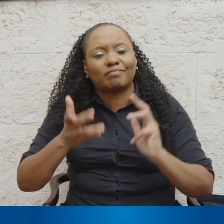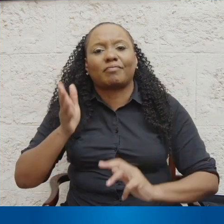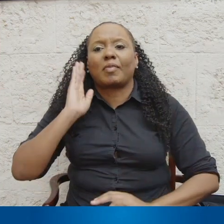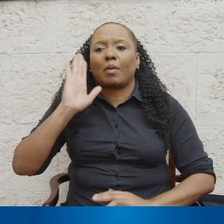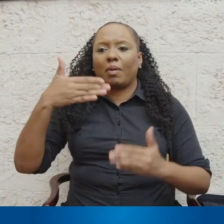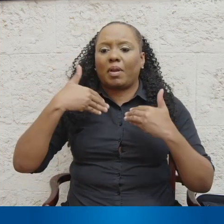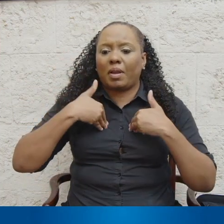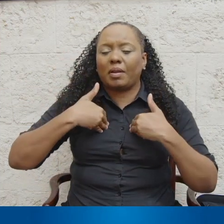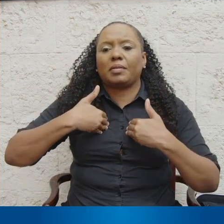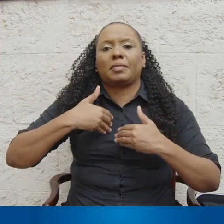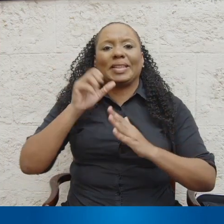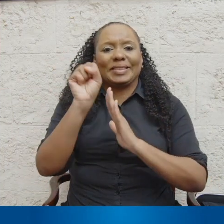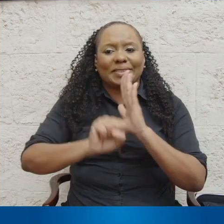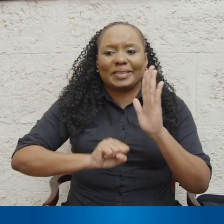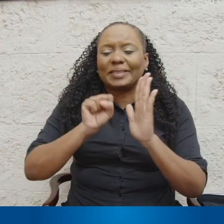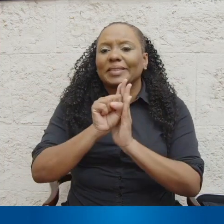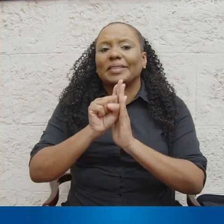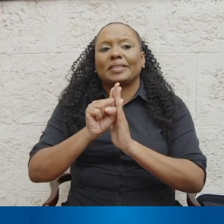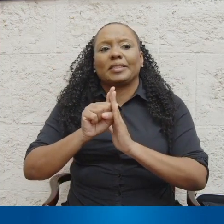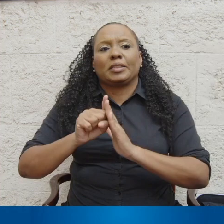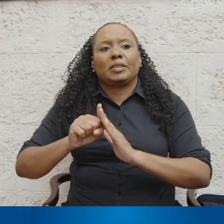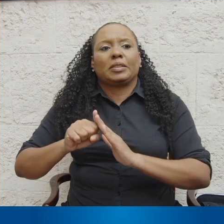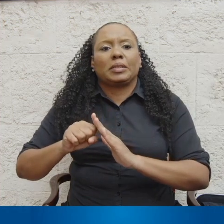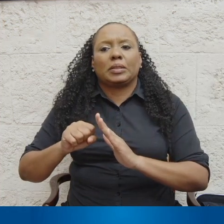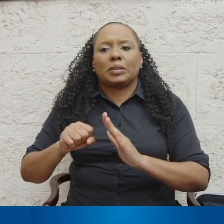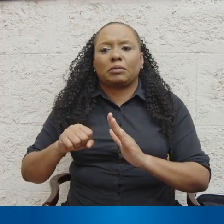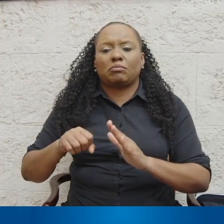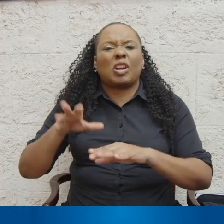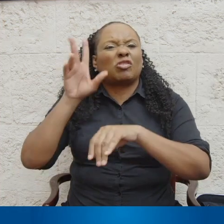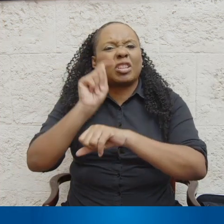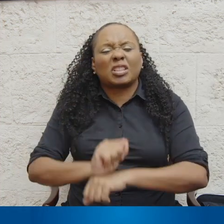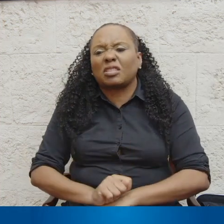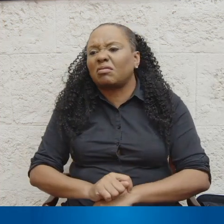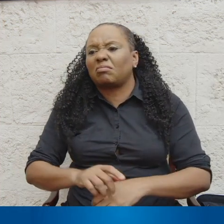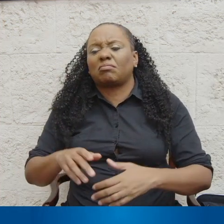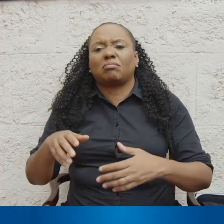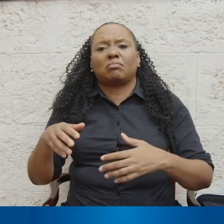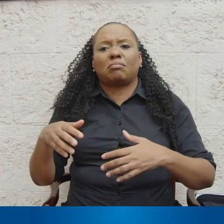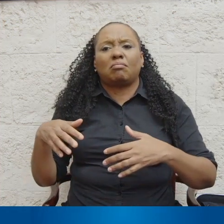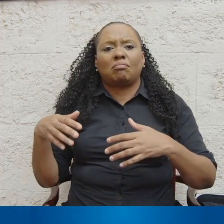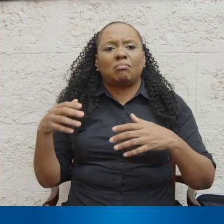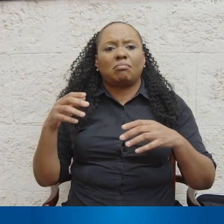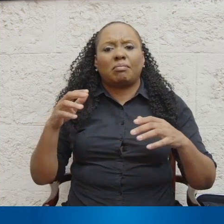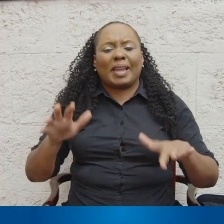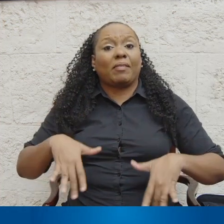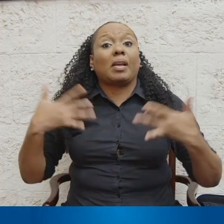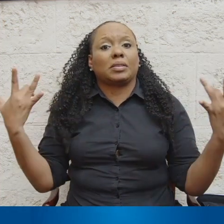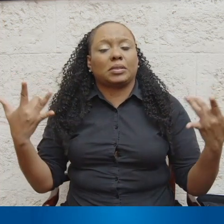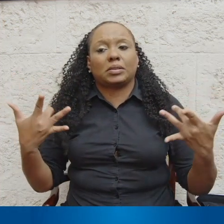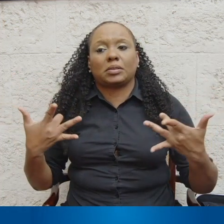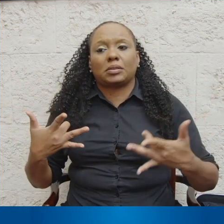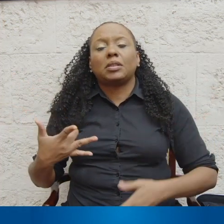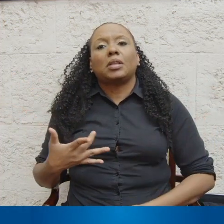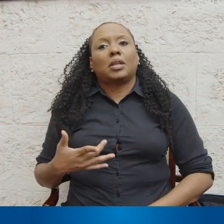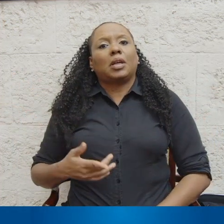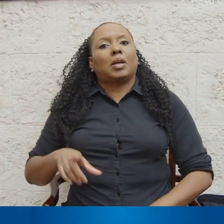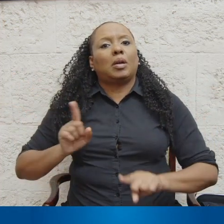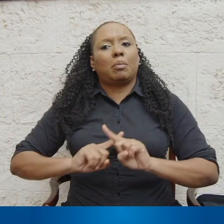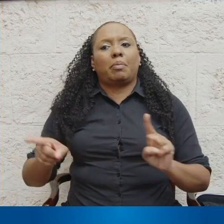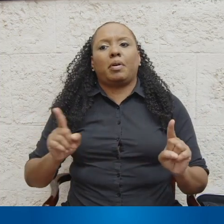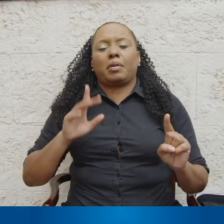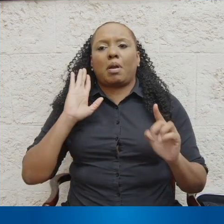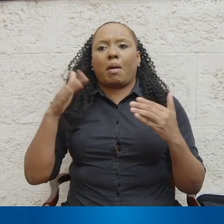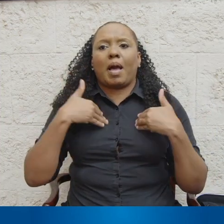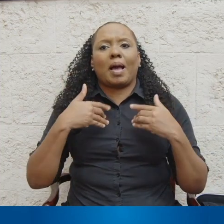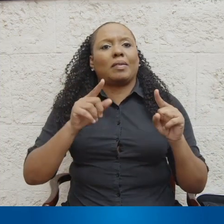season. Yes, we will have all of the traditional crop over events, but importantly is the how we will be looking to implement